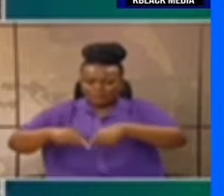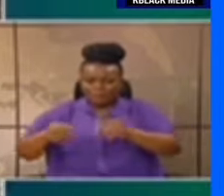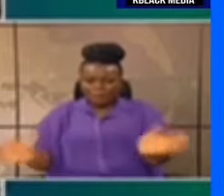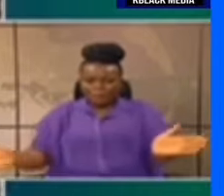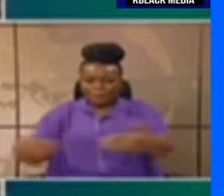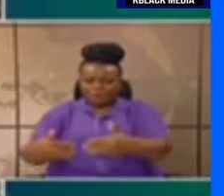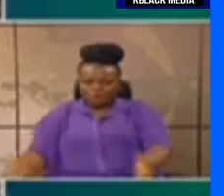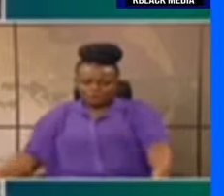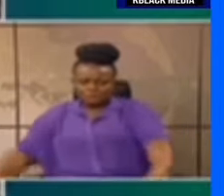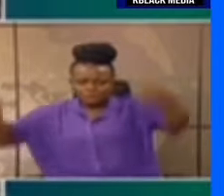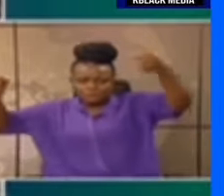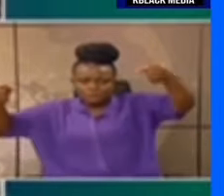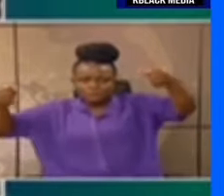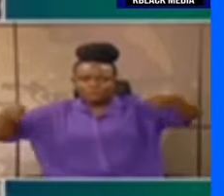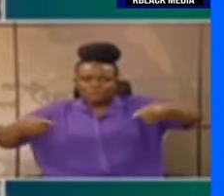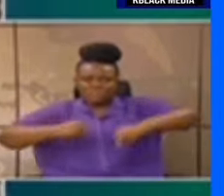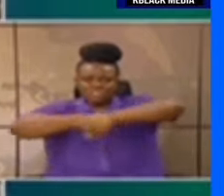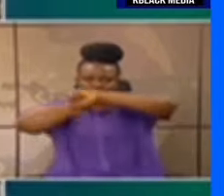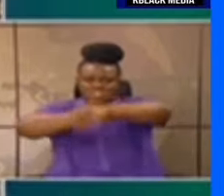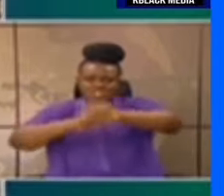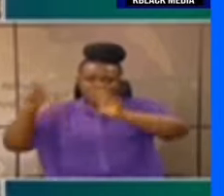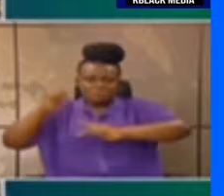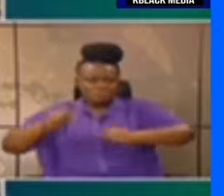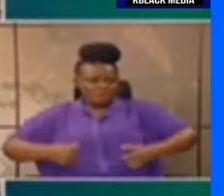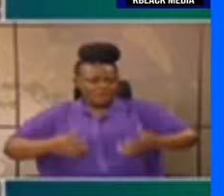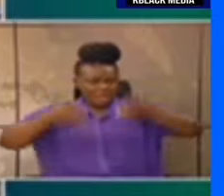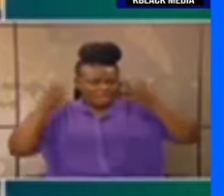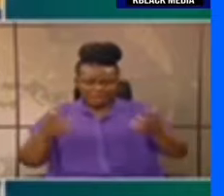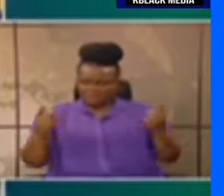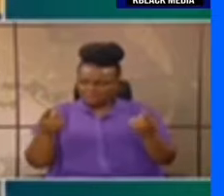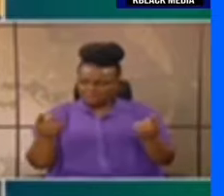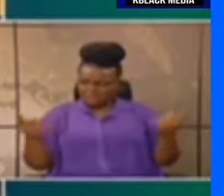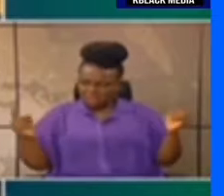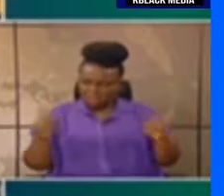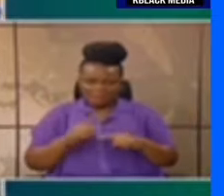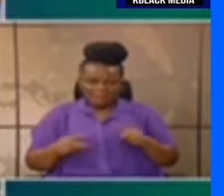Despite the presence of heavy security men,